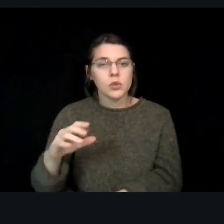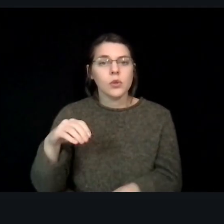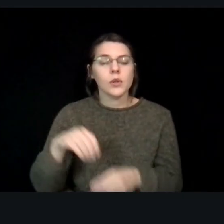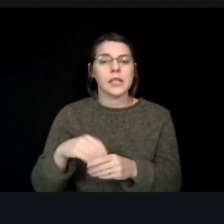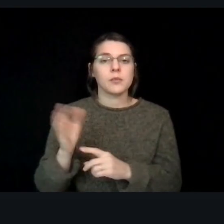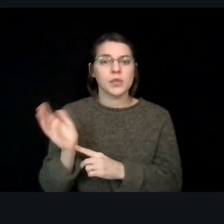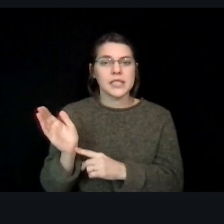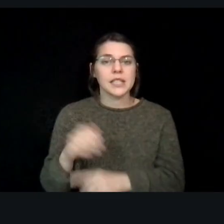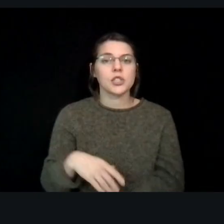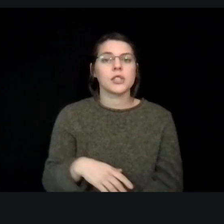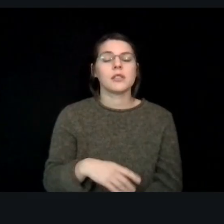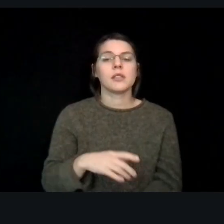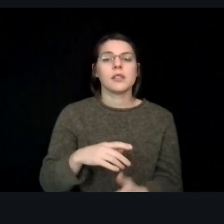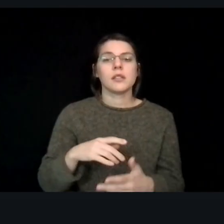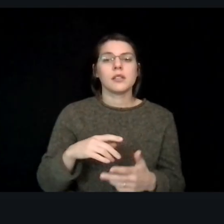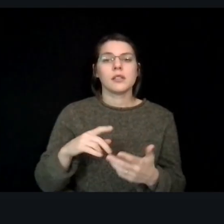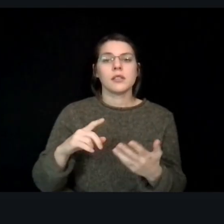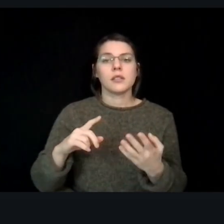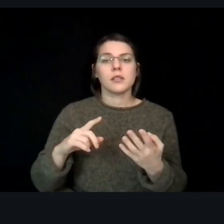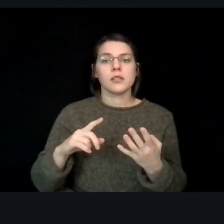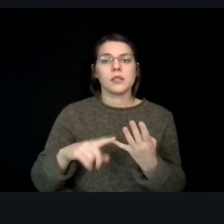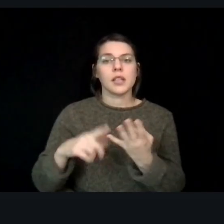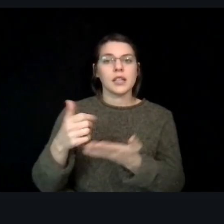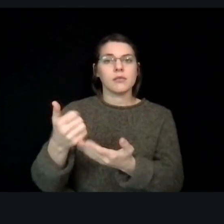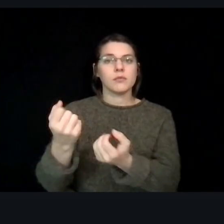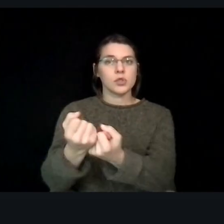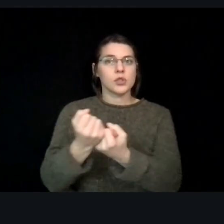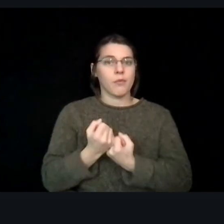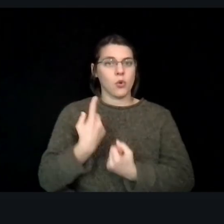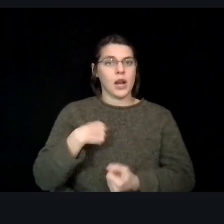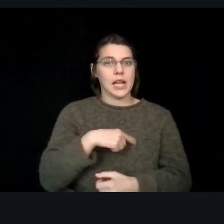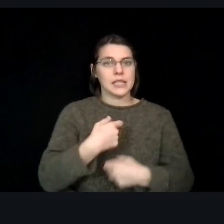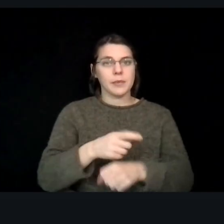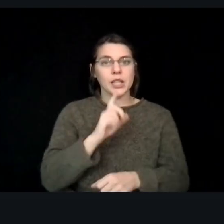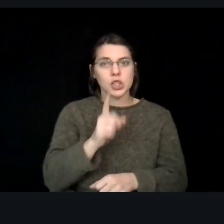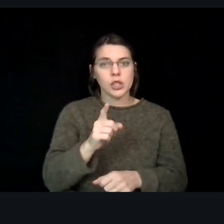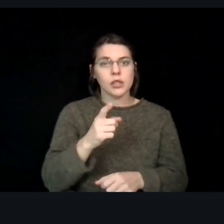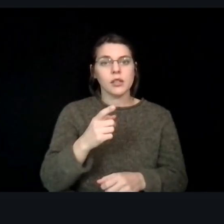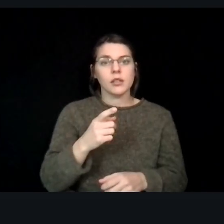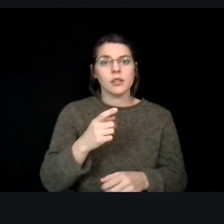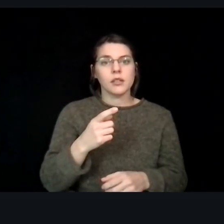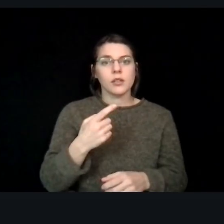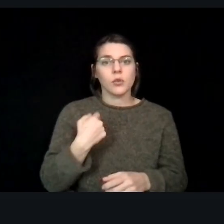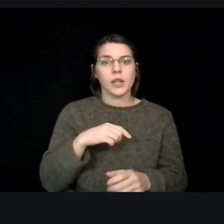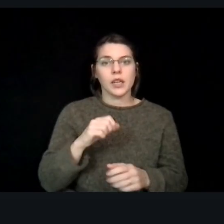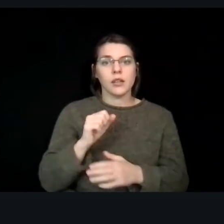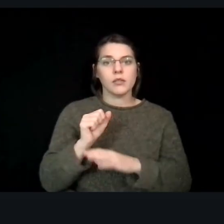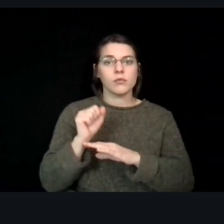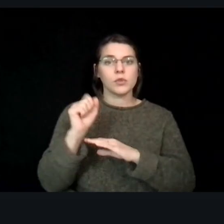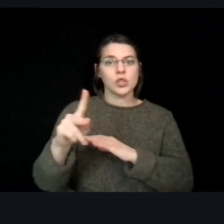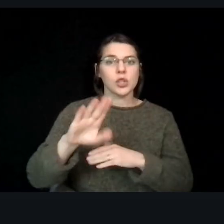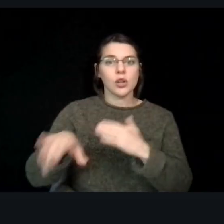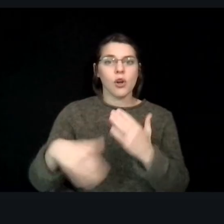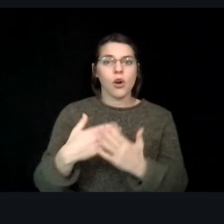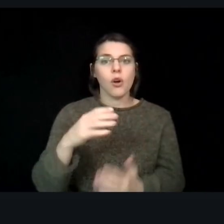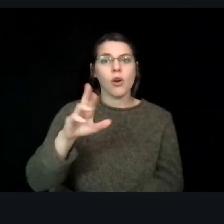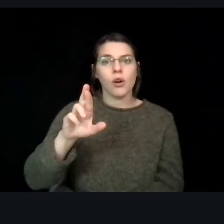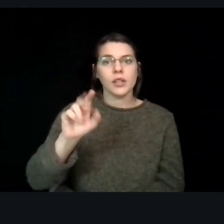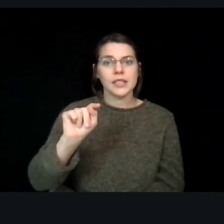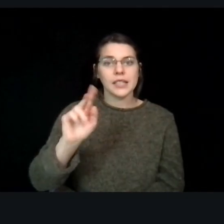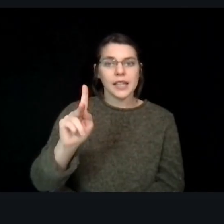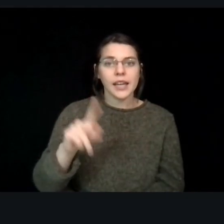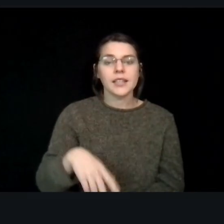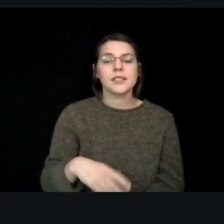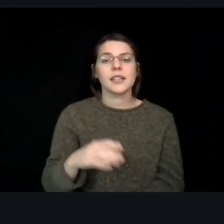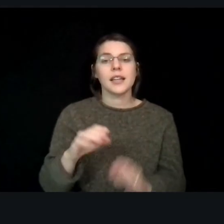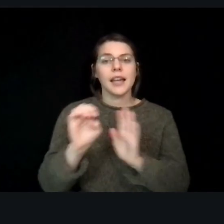presentation, supporting us in making sure that we are returning all of our RTKs, ethics compliance, and policy